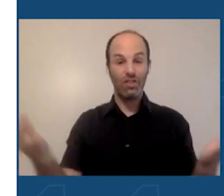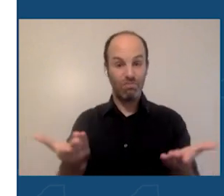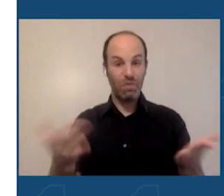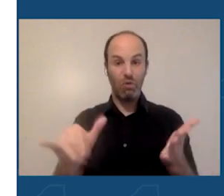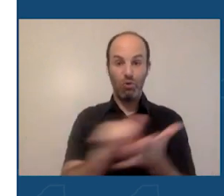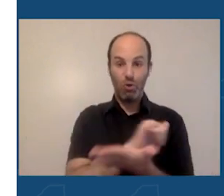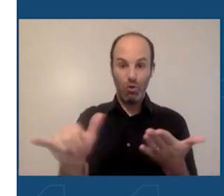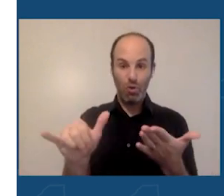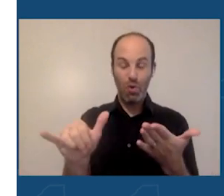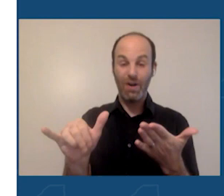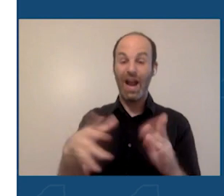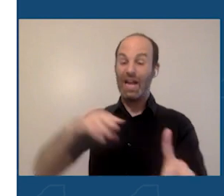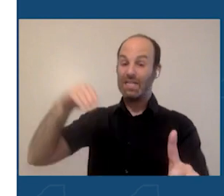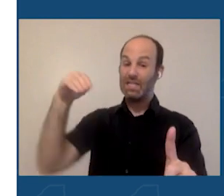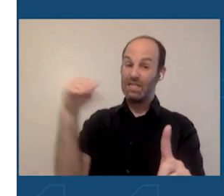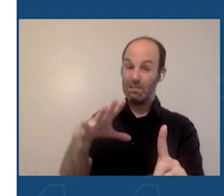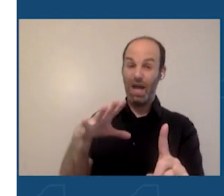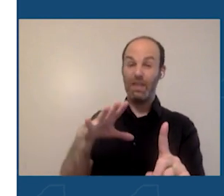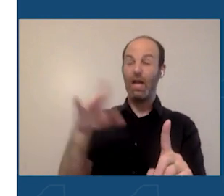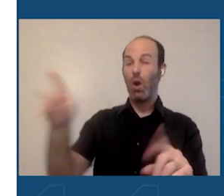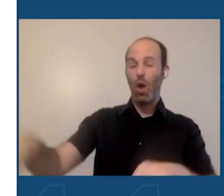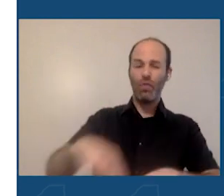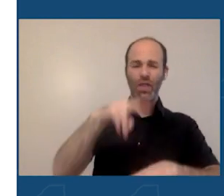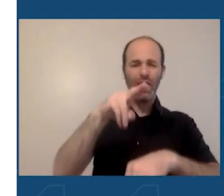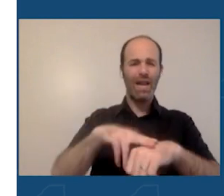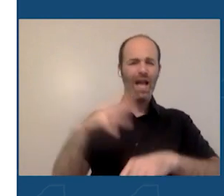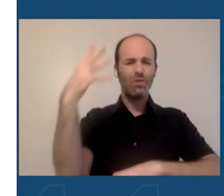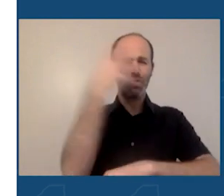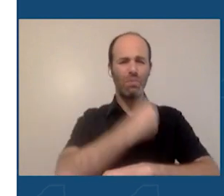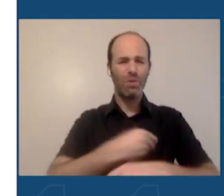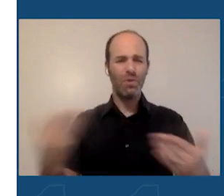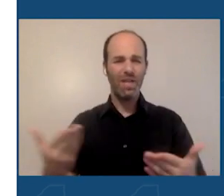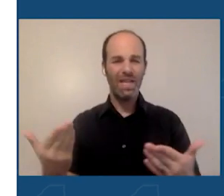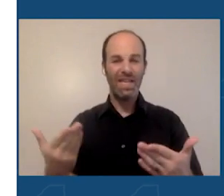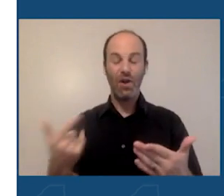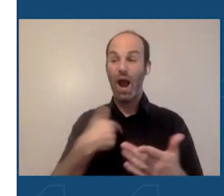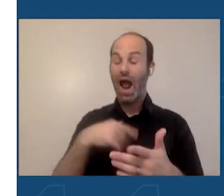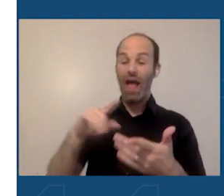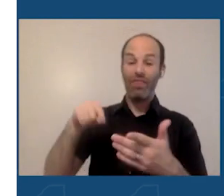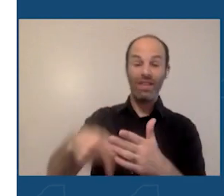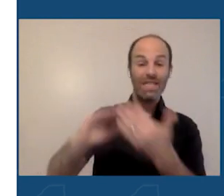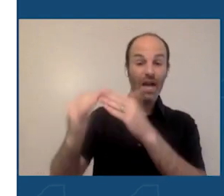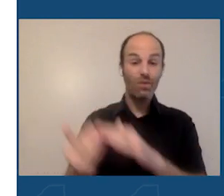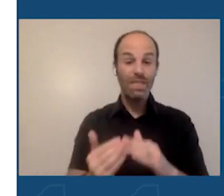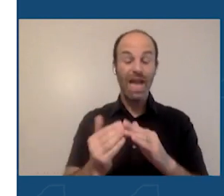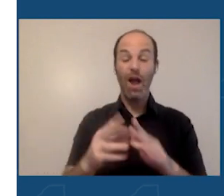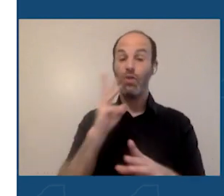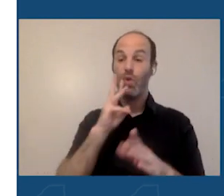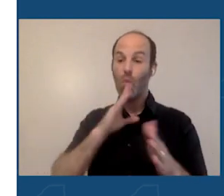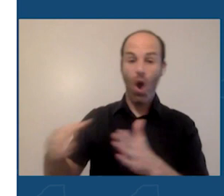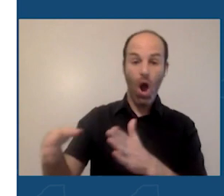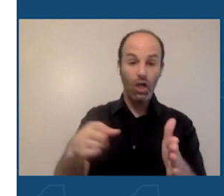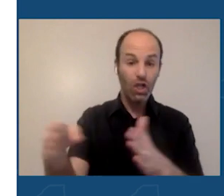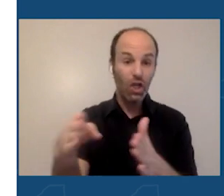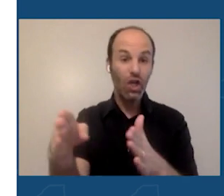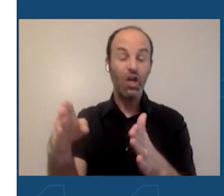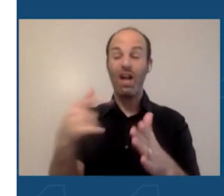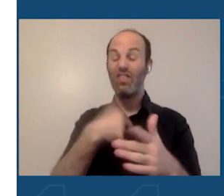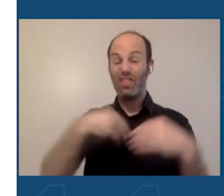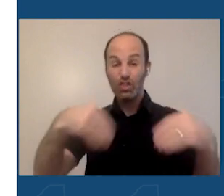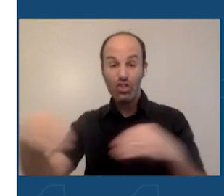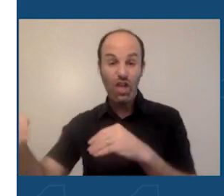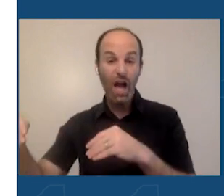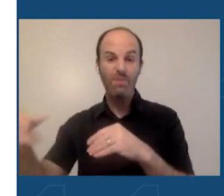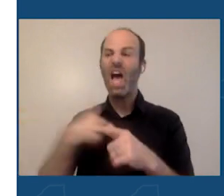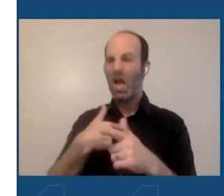the magnificent natural beauty, but the charm of the shops and the downtowns and the waterways, and we were able to attract more people. So I know that because I